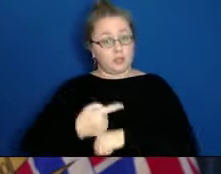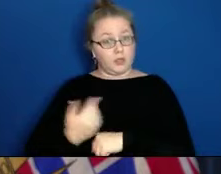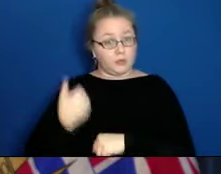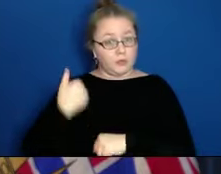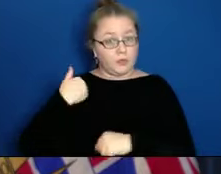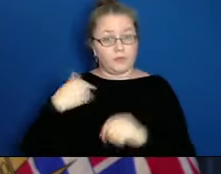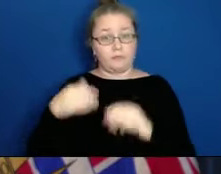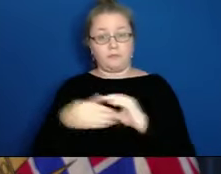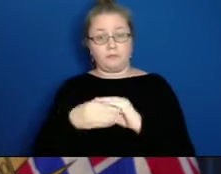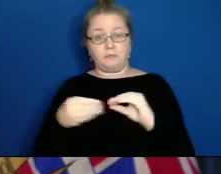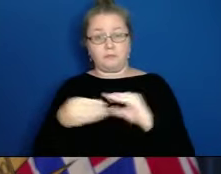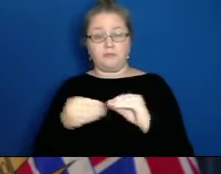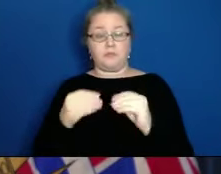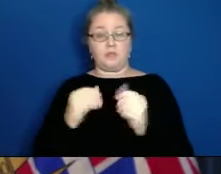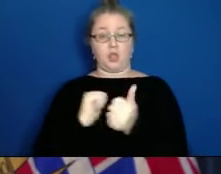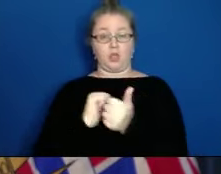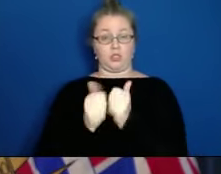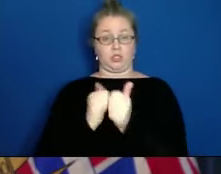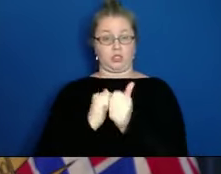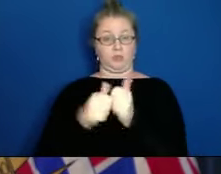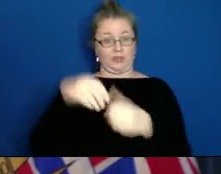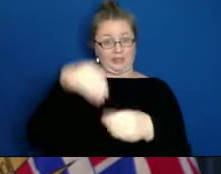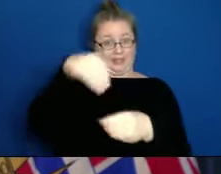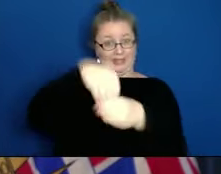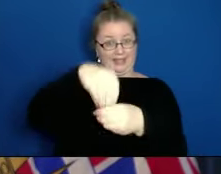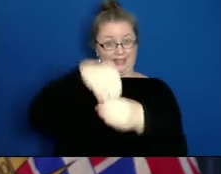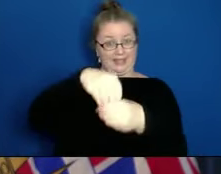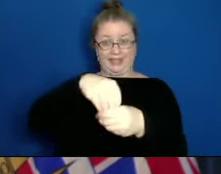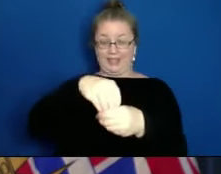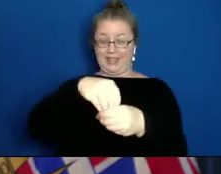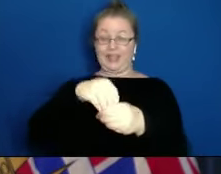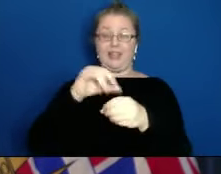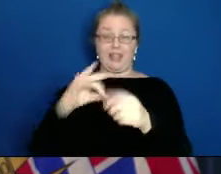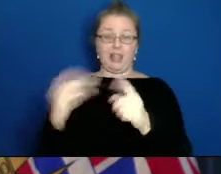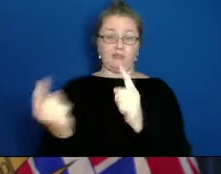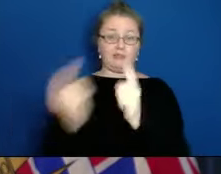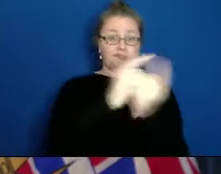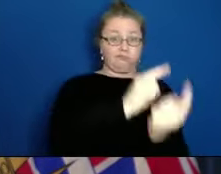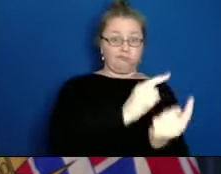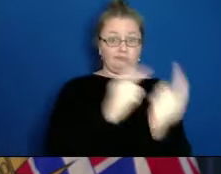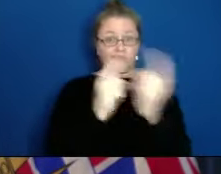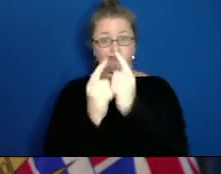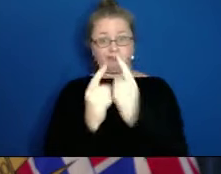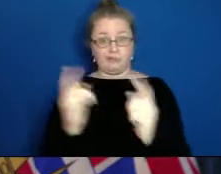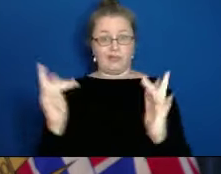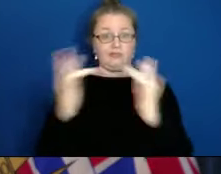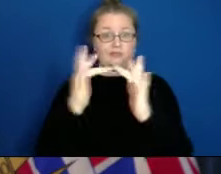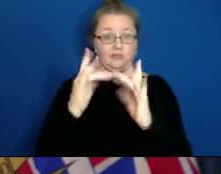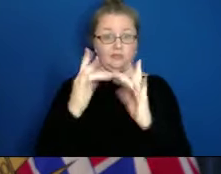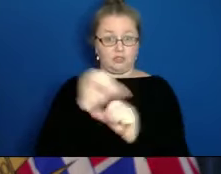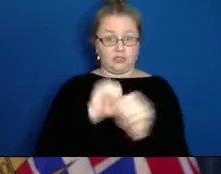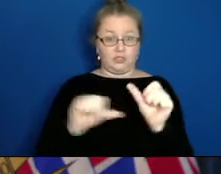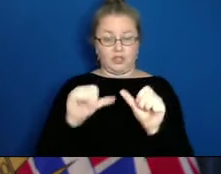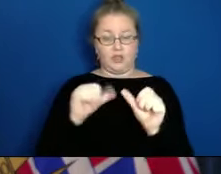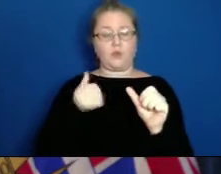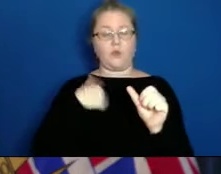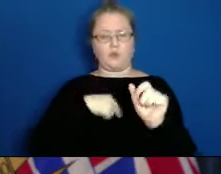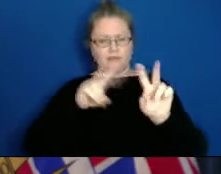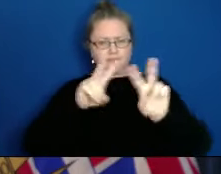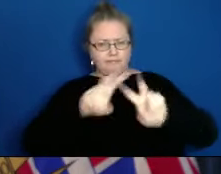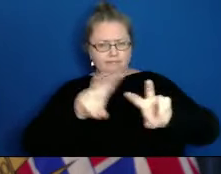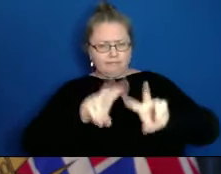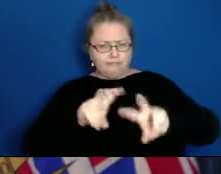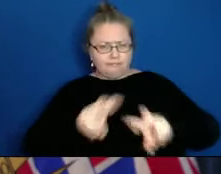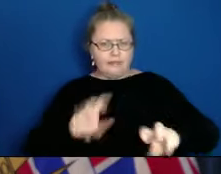reducing contact sports indoors, and we have looked again at the measures and the risks that are associated with